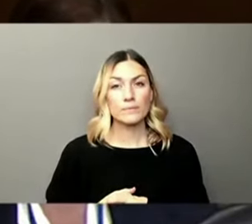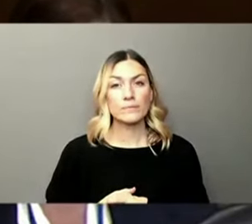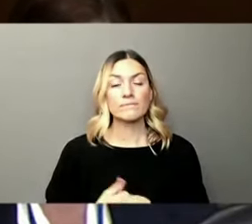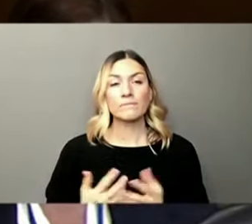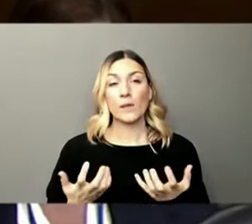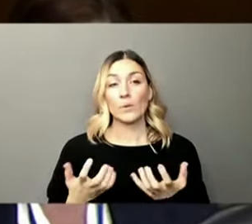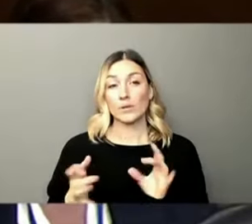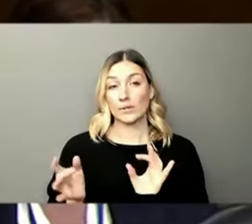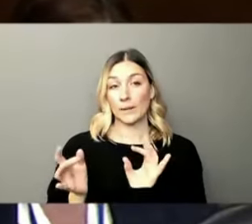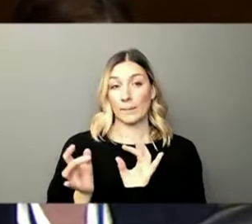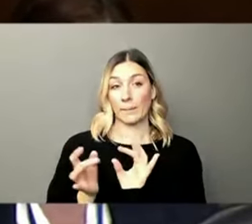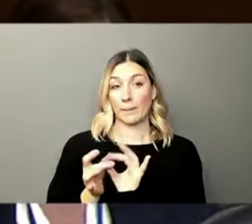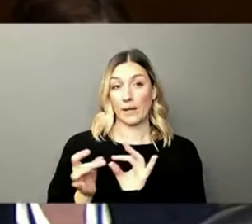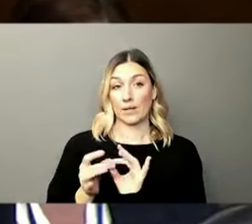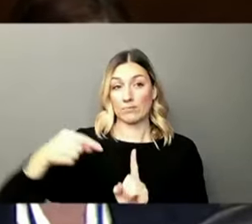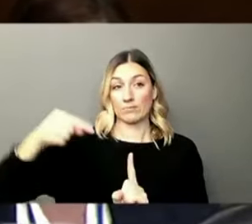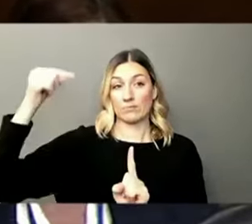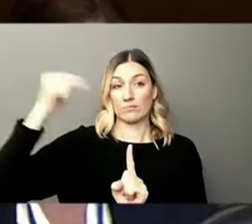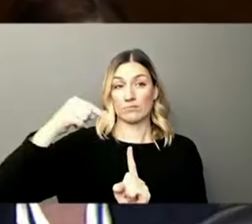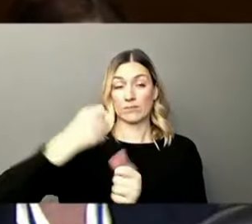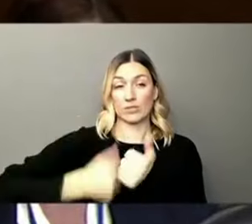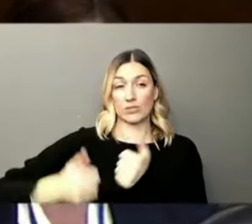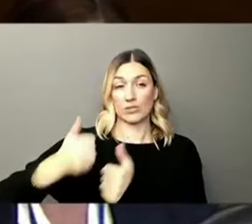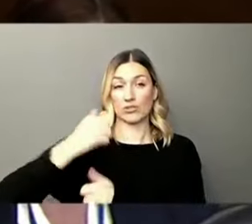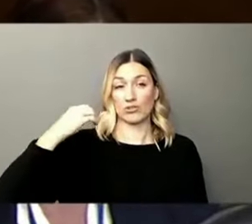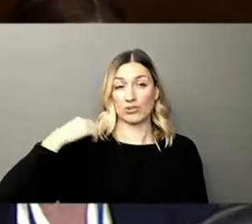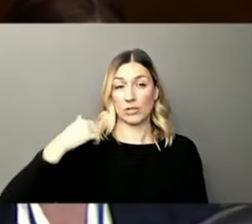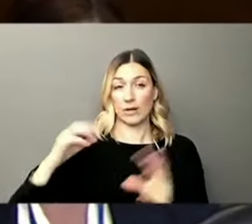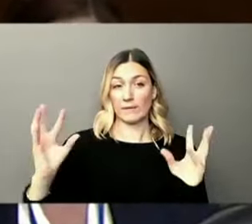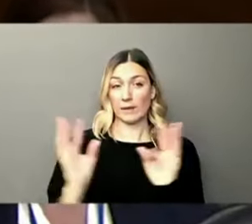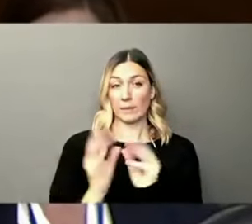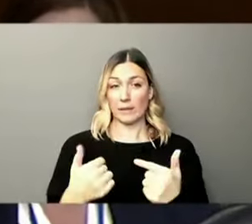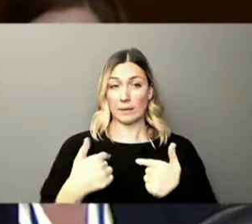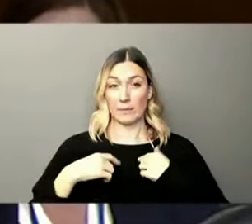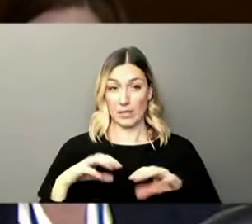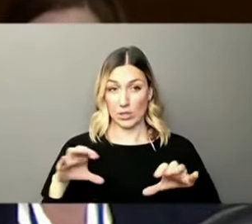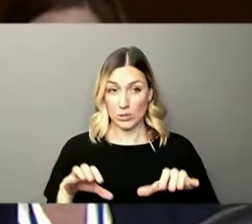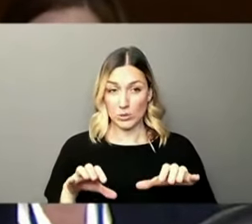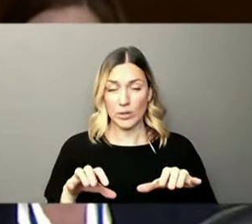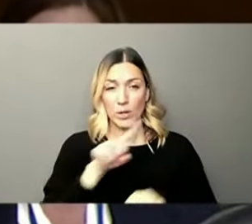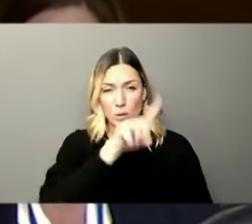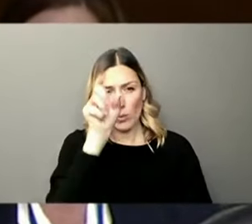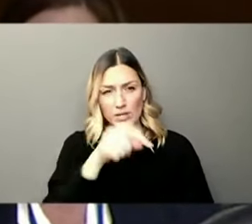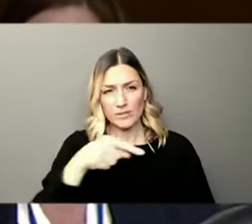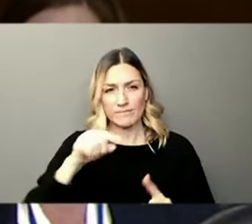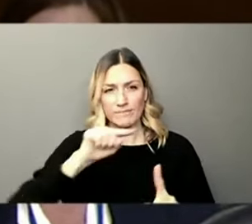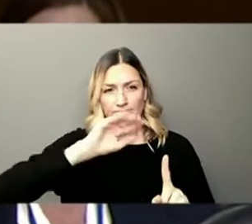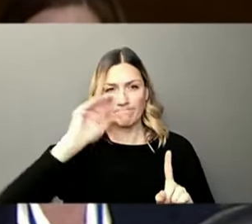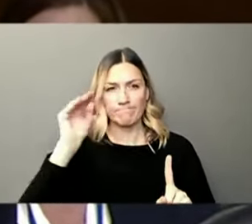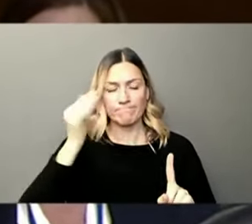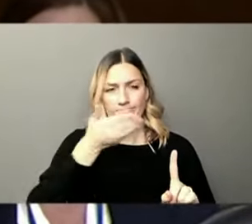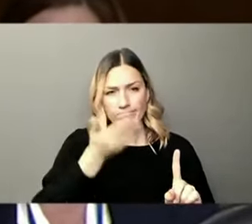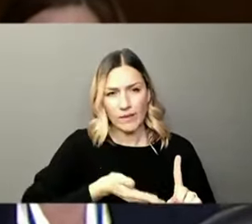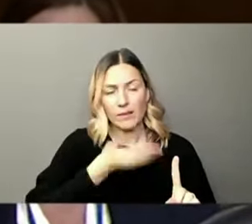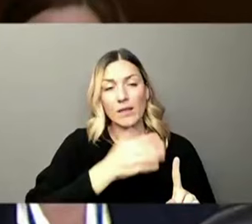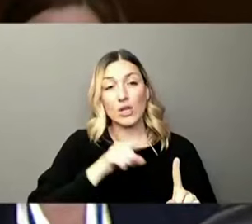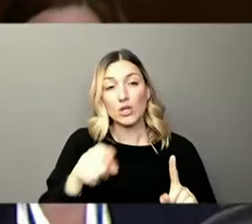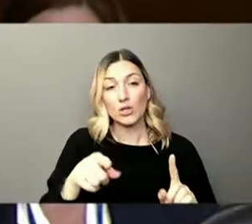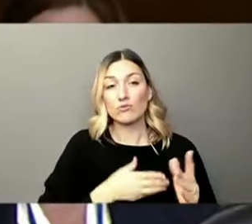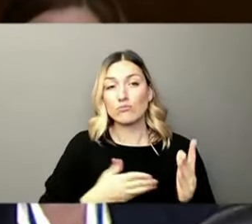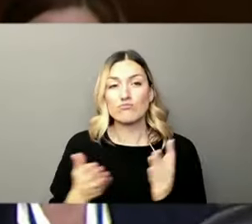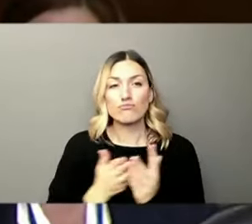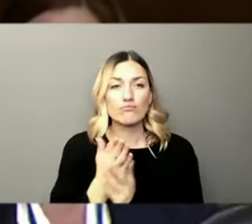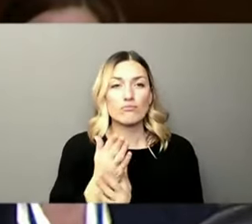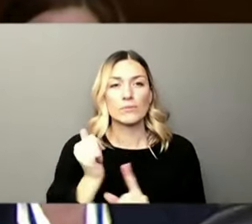that the chair of the committee and I are doing, and then the question will be around that as you navigated through your own